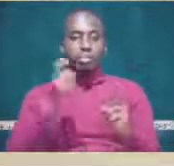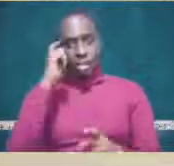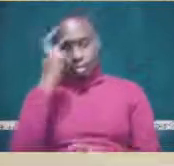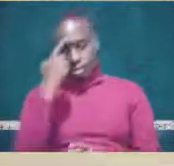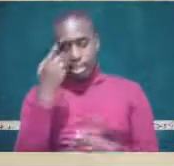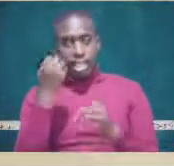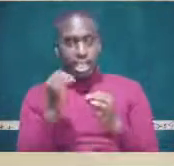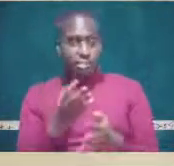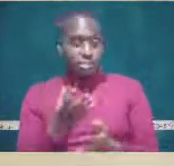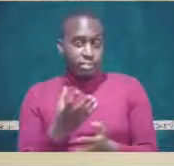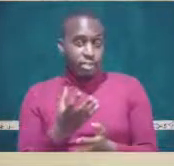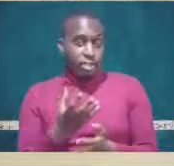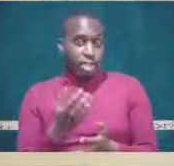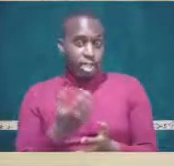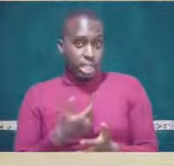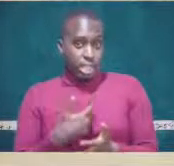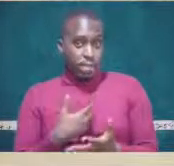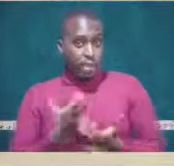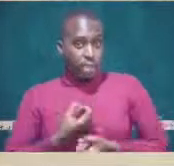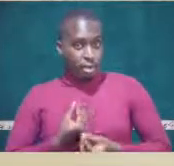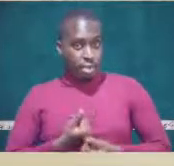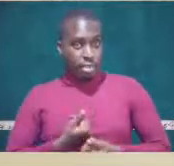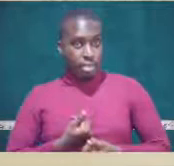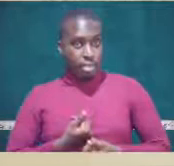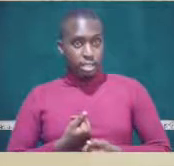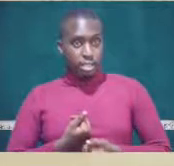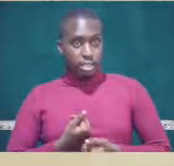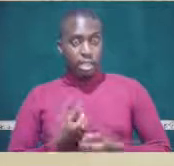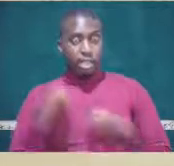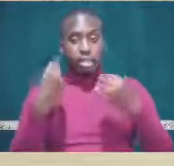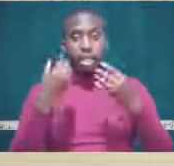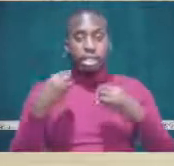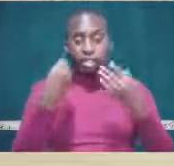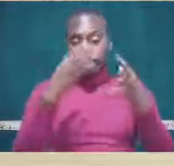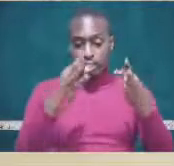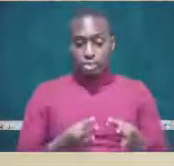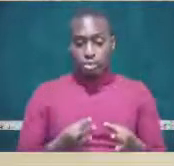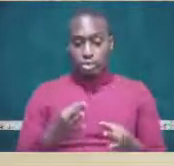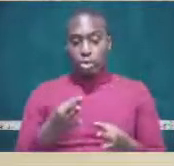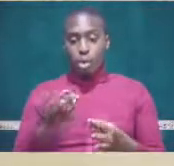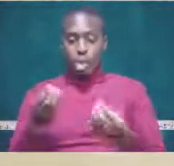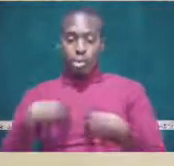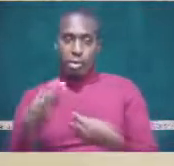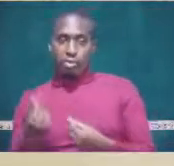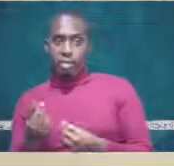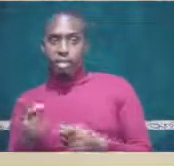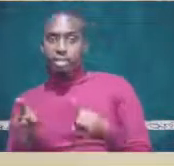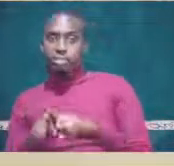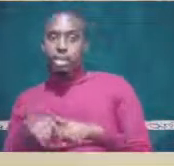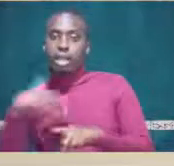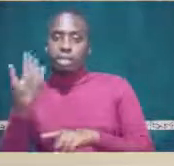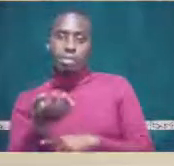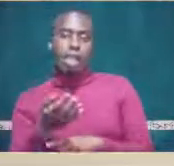I buy a bond, I'm lending money to the public. That is why they give you an interest after the